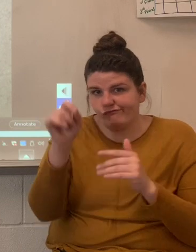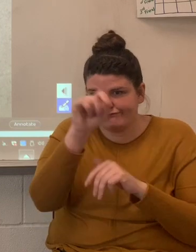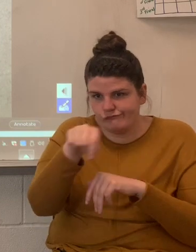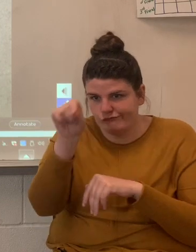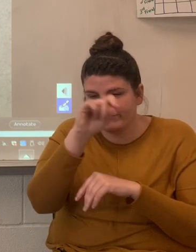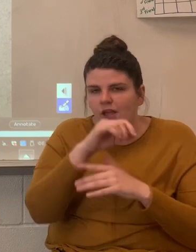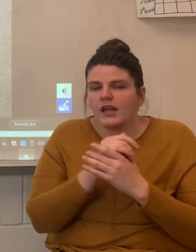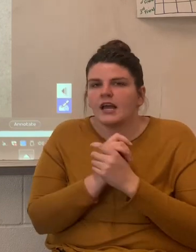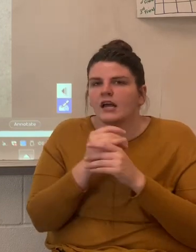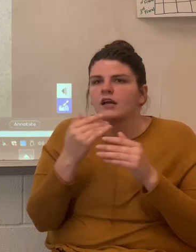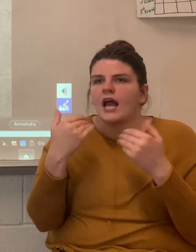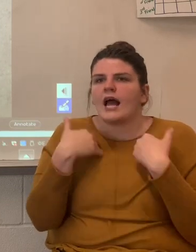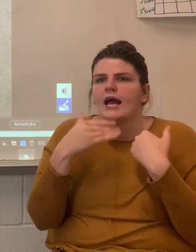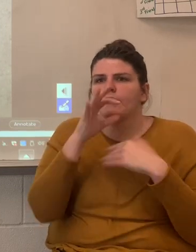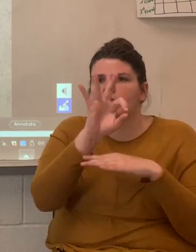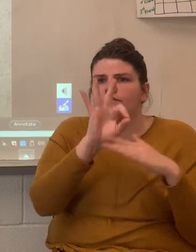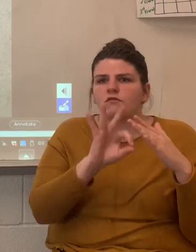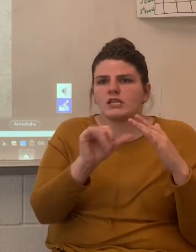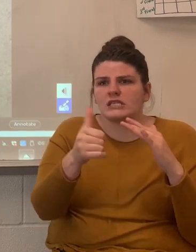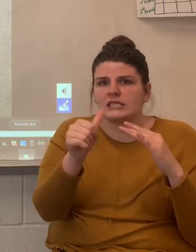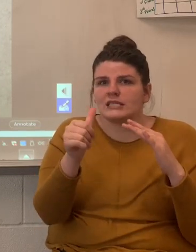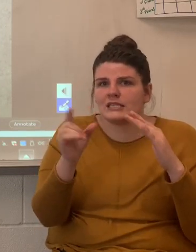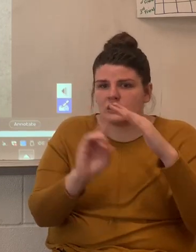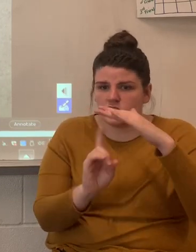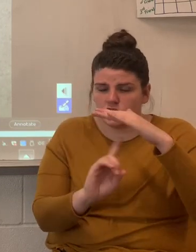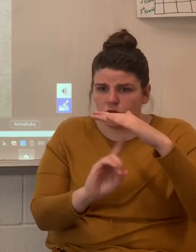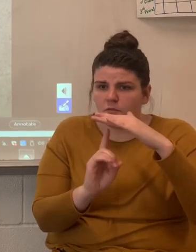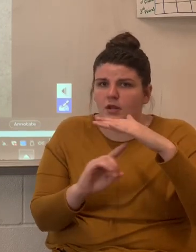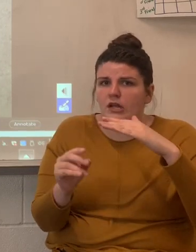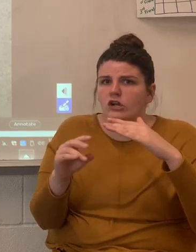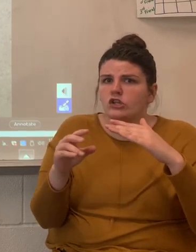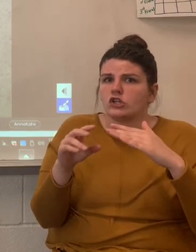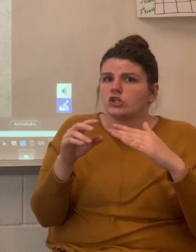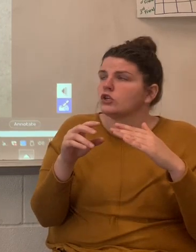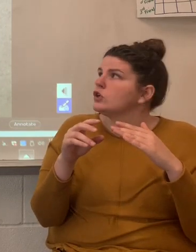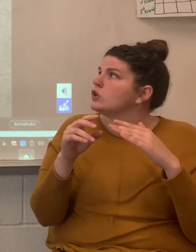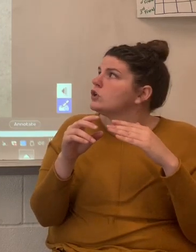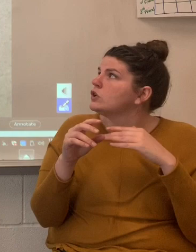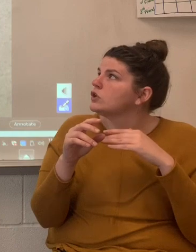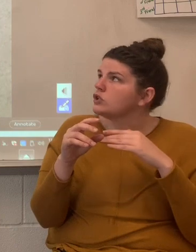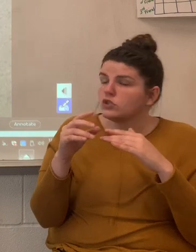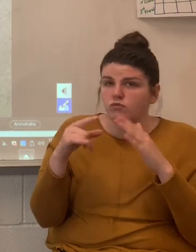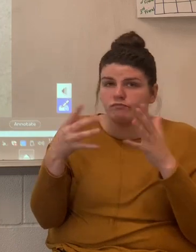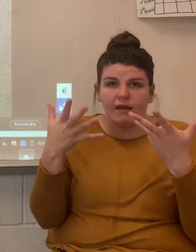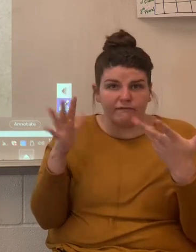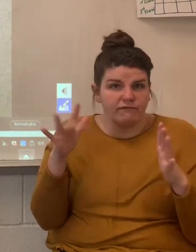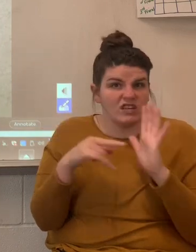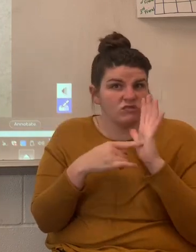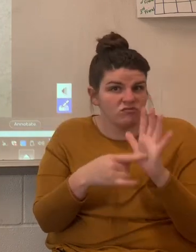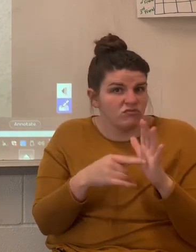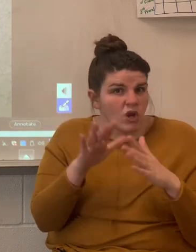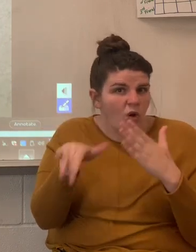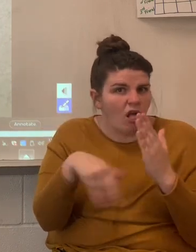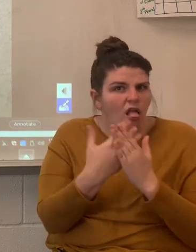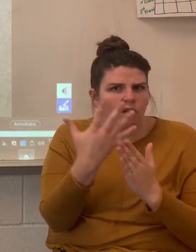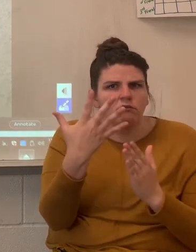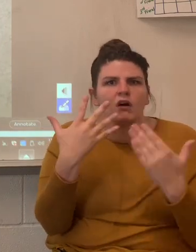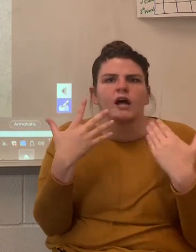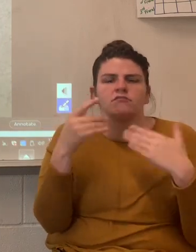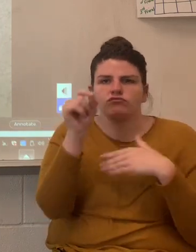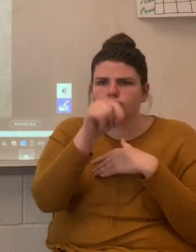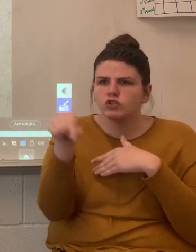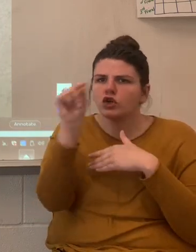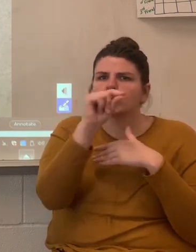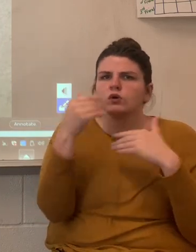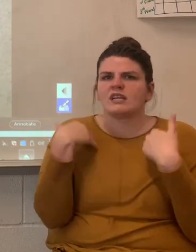where 10 was my denominator. So I have 1, 2, 3, 4, 5, 6, 7, 8, 9, 10. Each one of them.